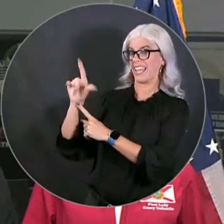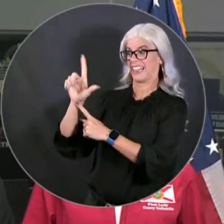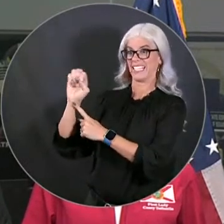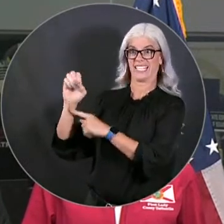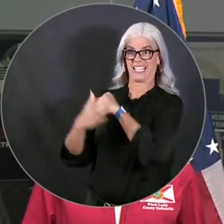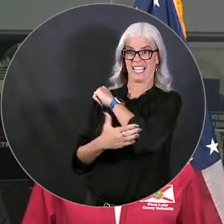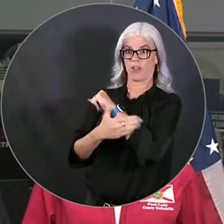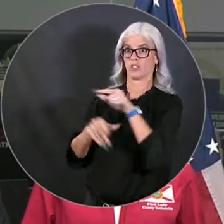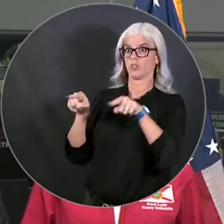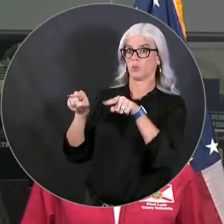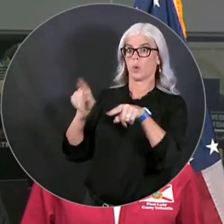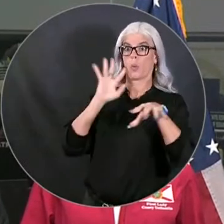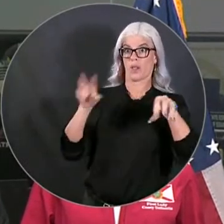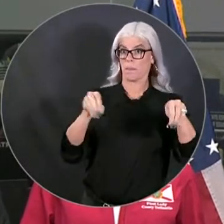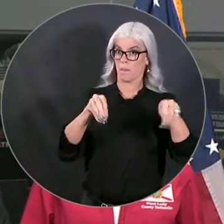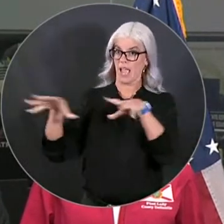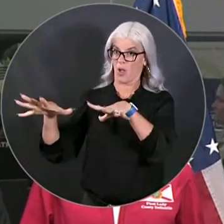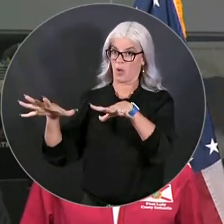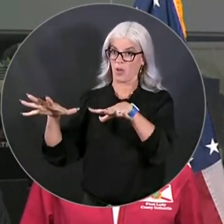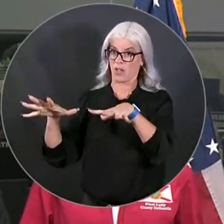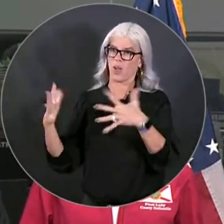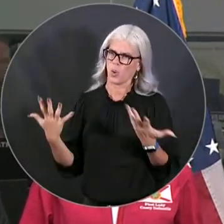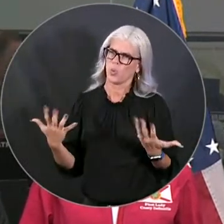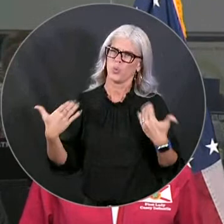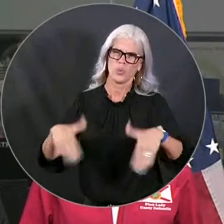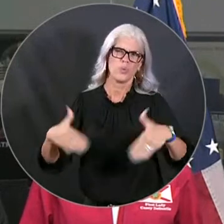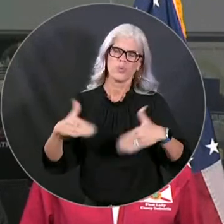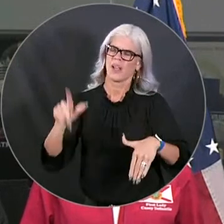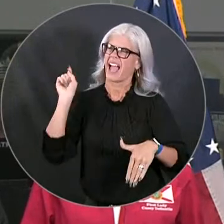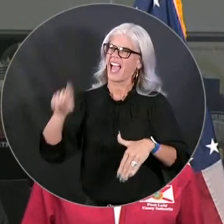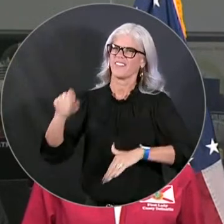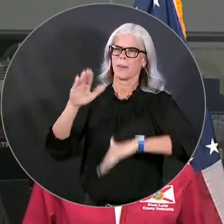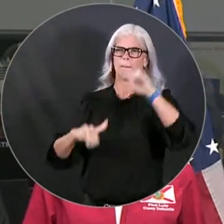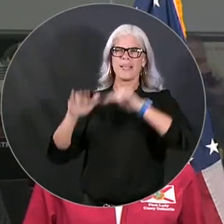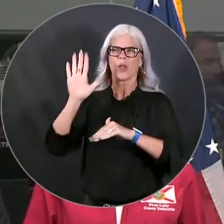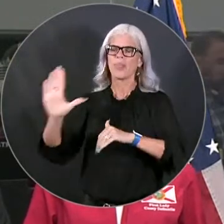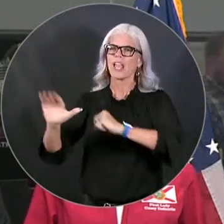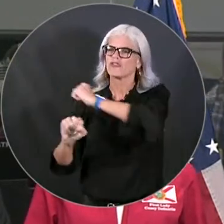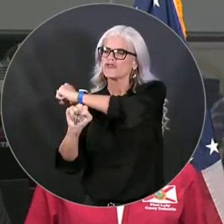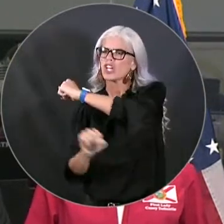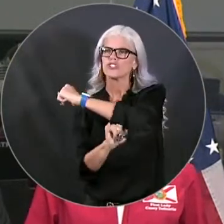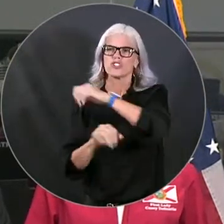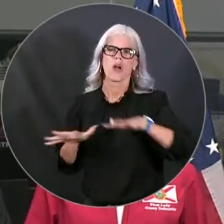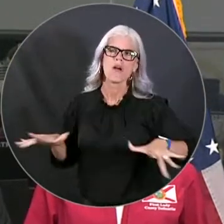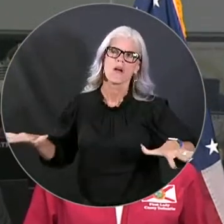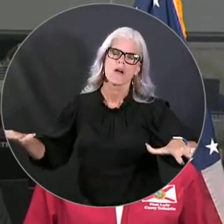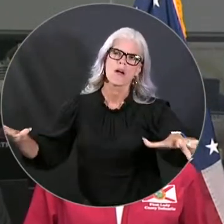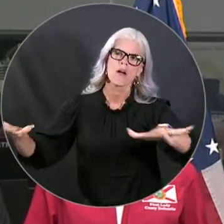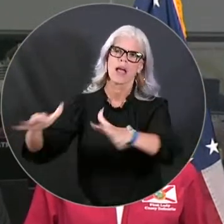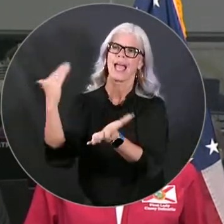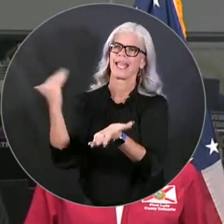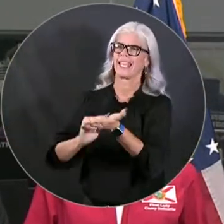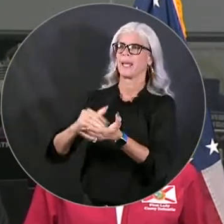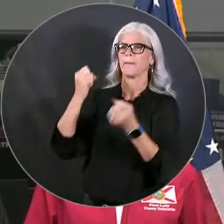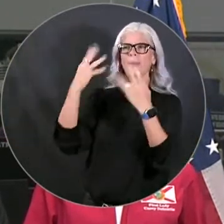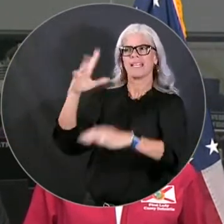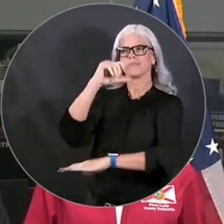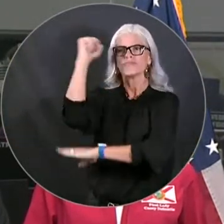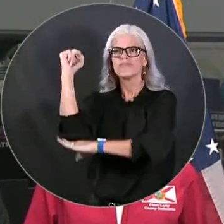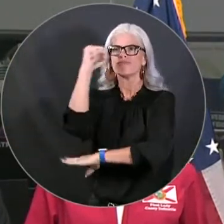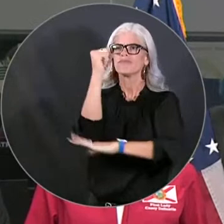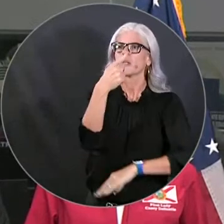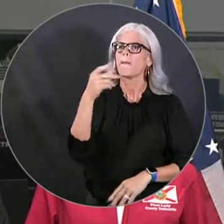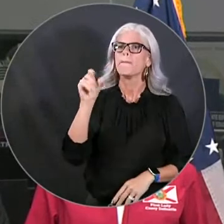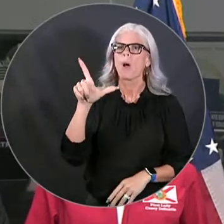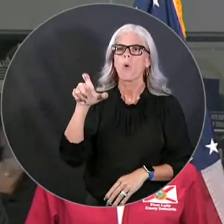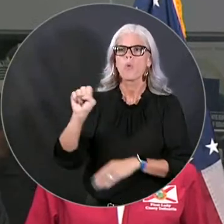that infrastructure. And so there are linemen, there are crews that are on their way down right now, but that's going to be more than just